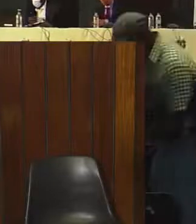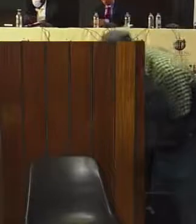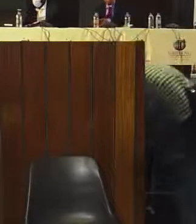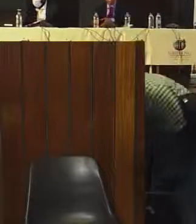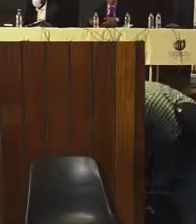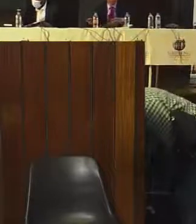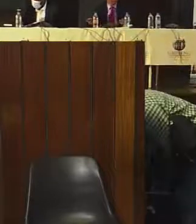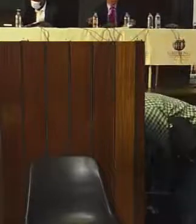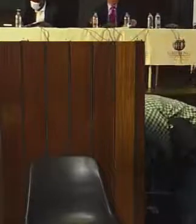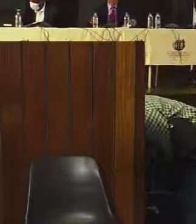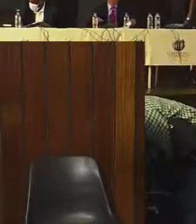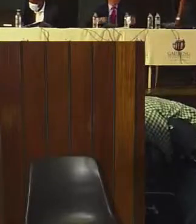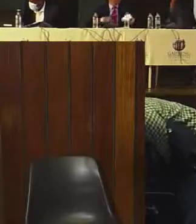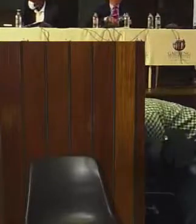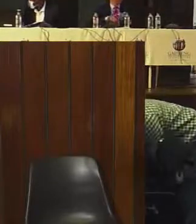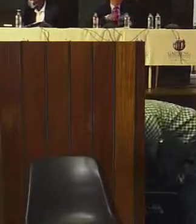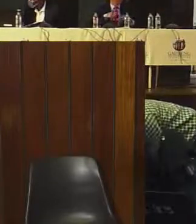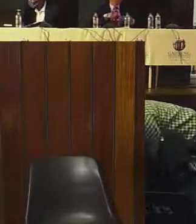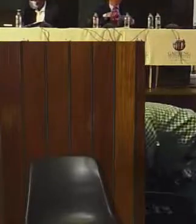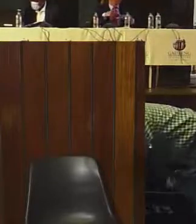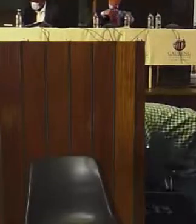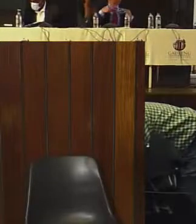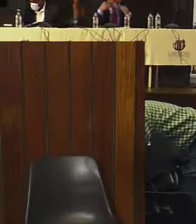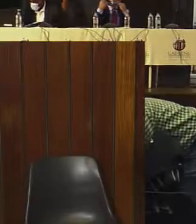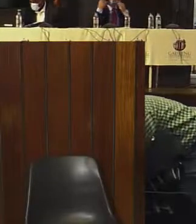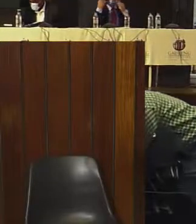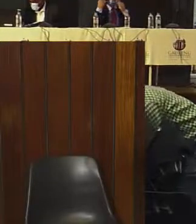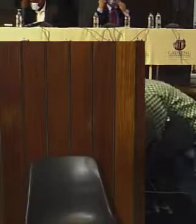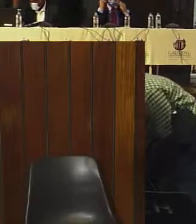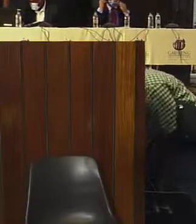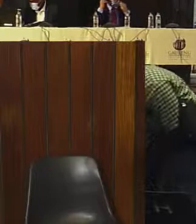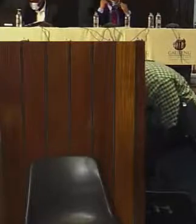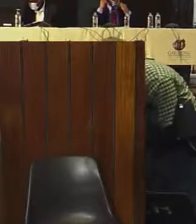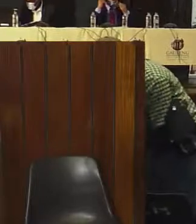Is it ready? Can you come here and let's get